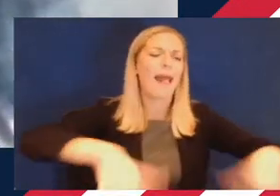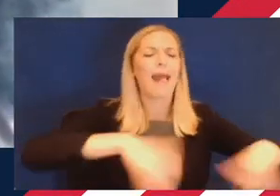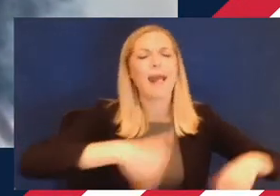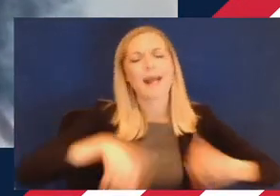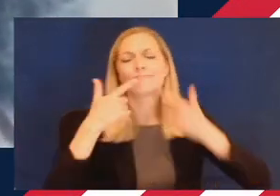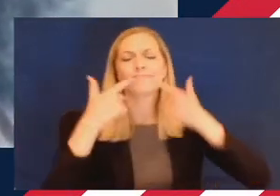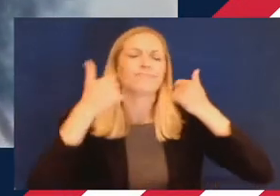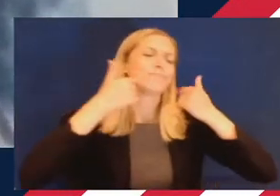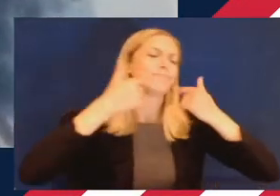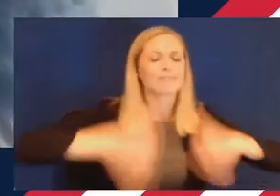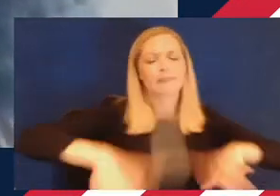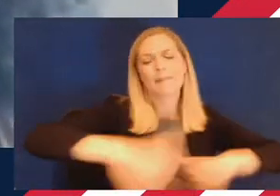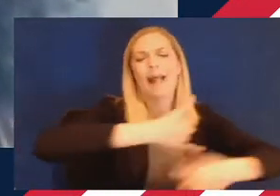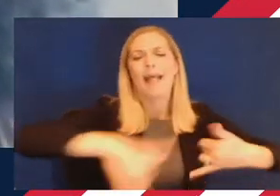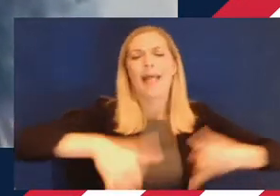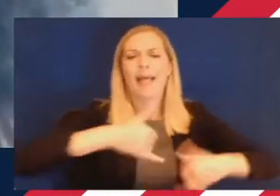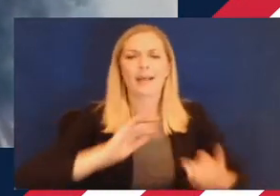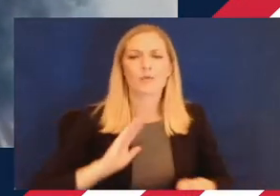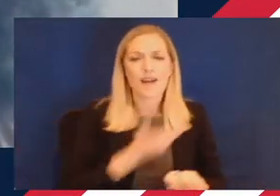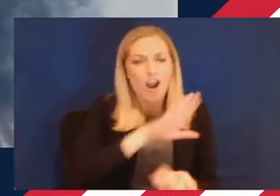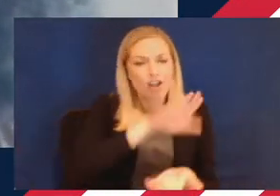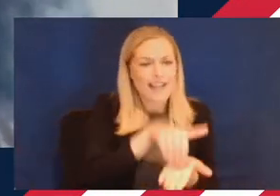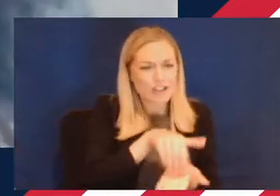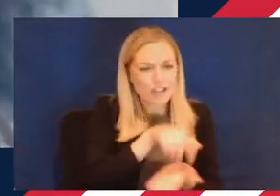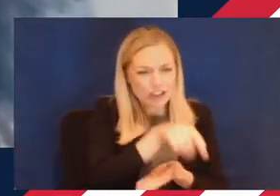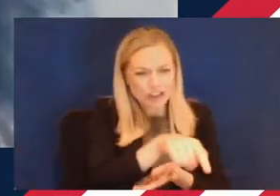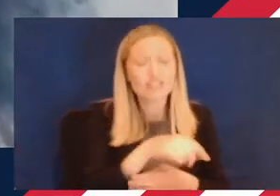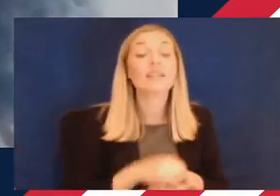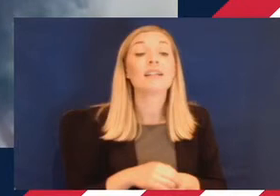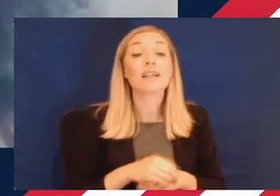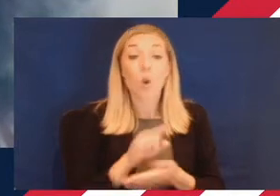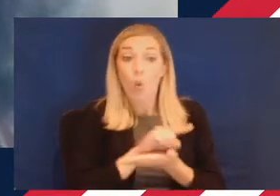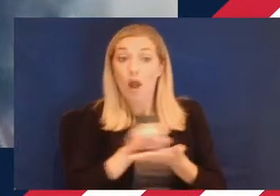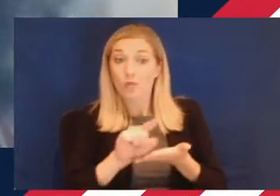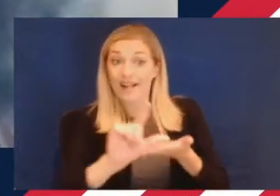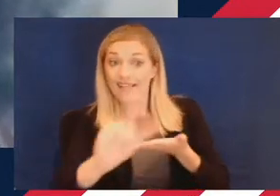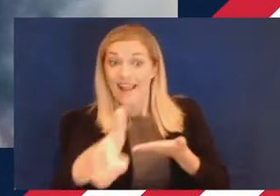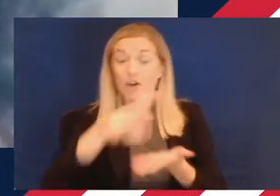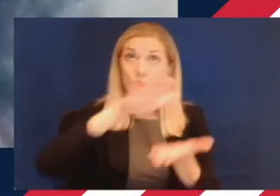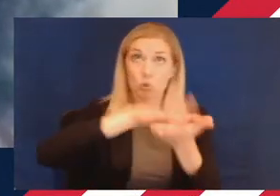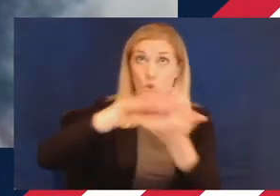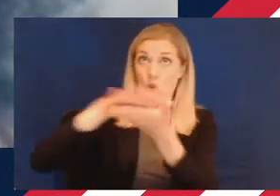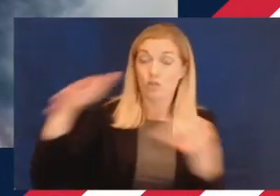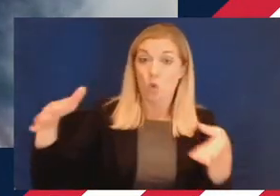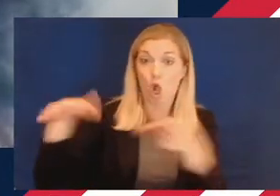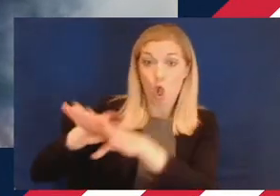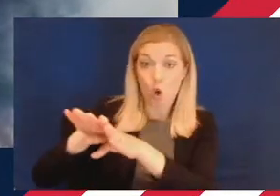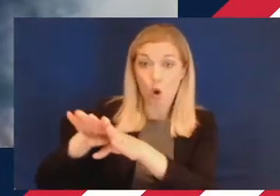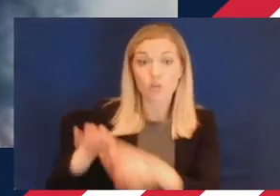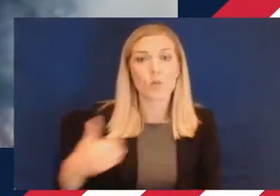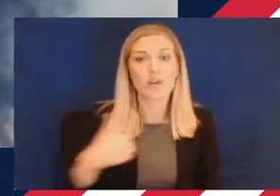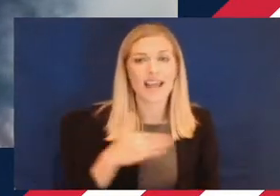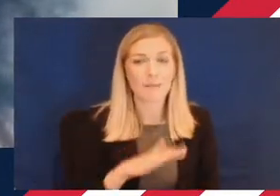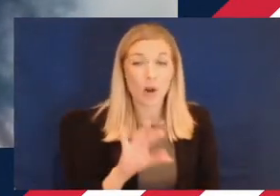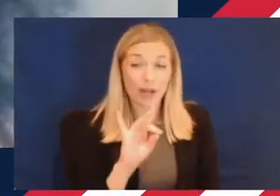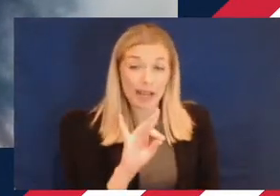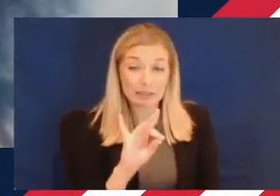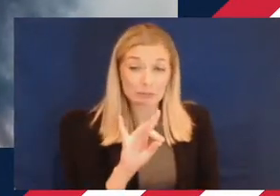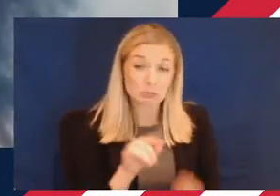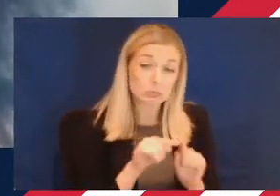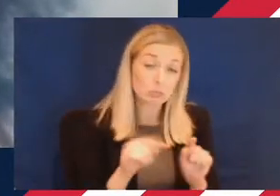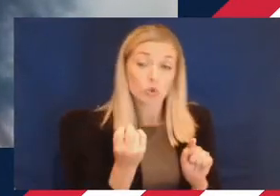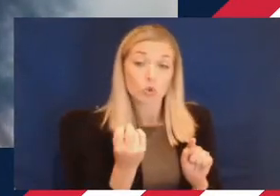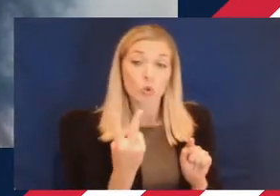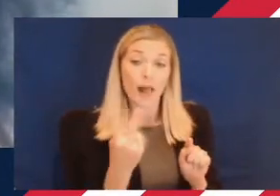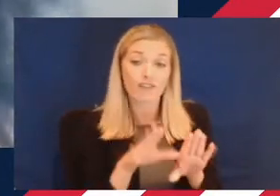center. By the following week, once schools were closed, we had about 8 to 12 children in daily attendance. Those